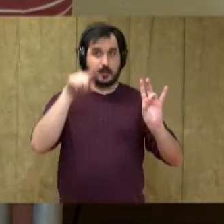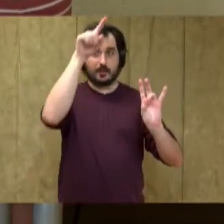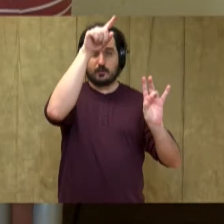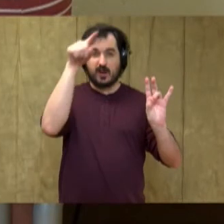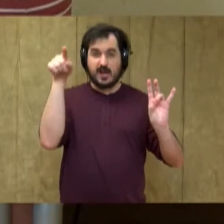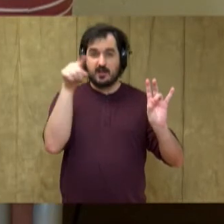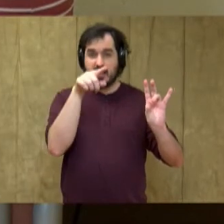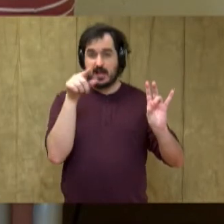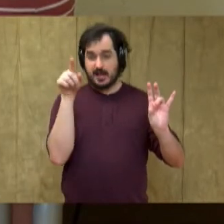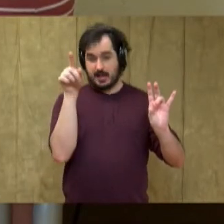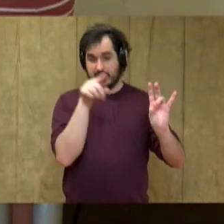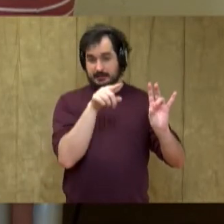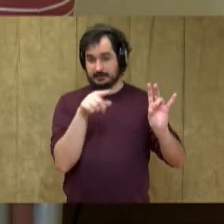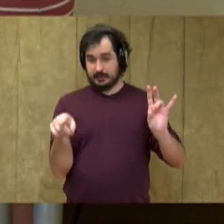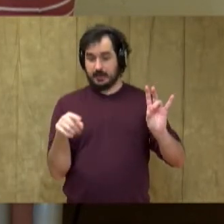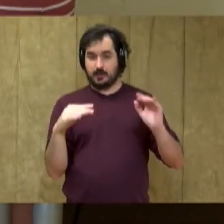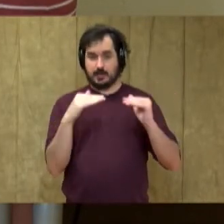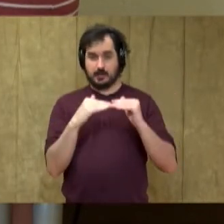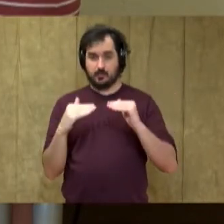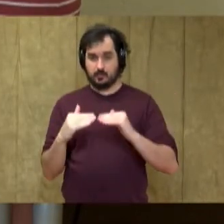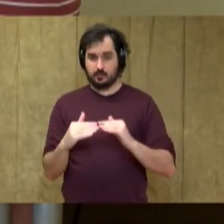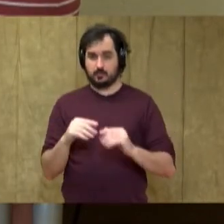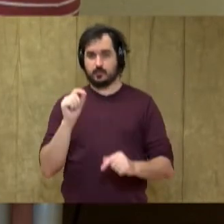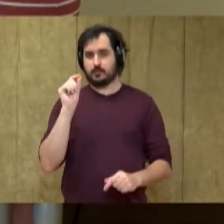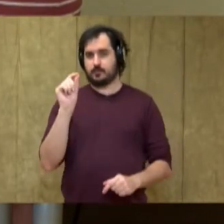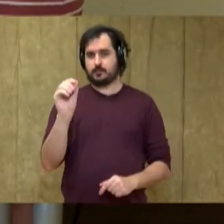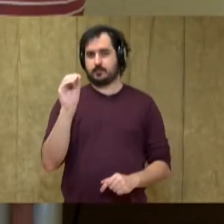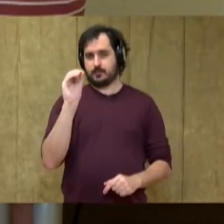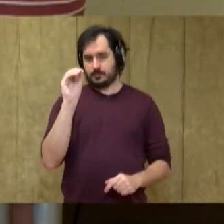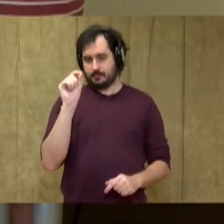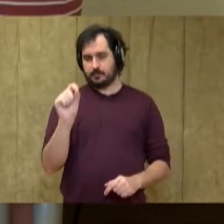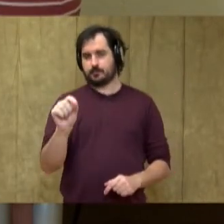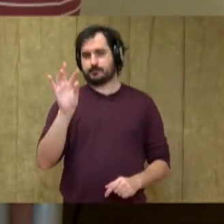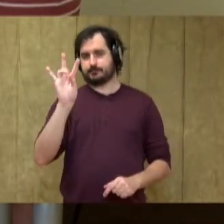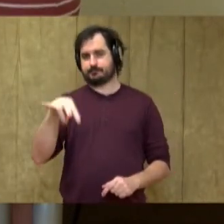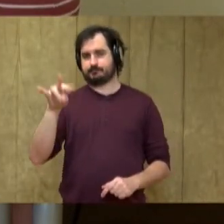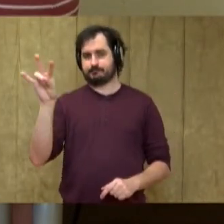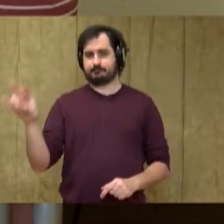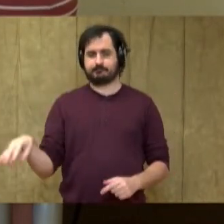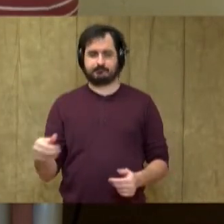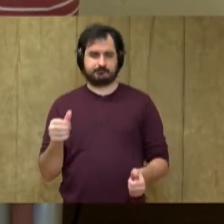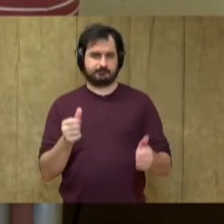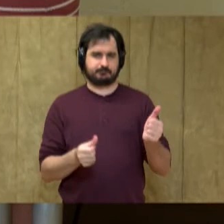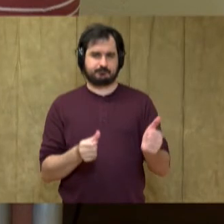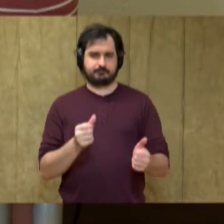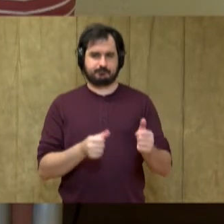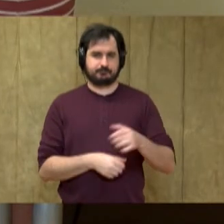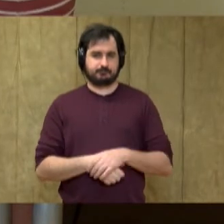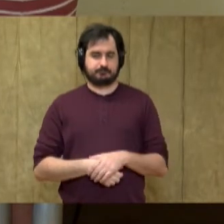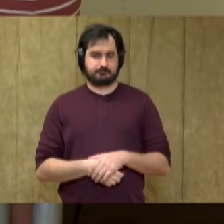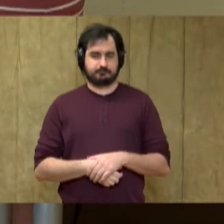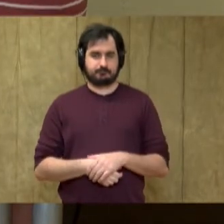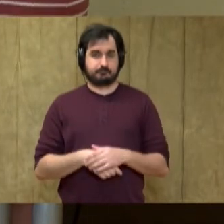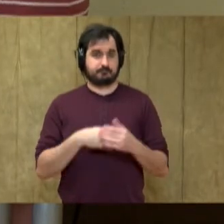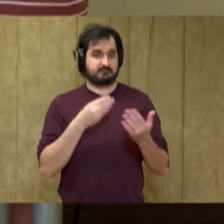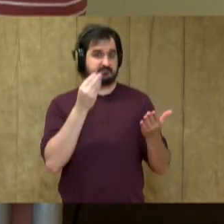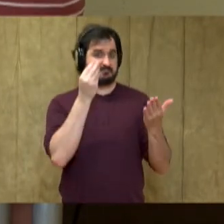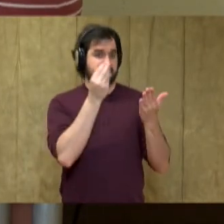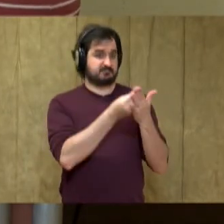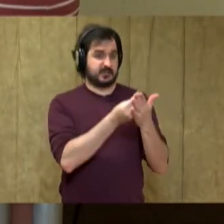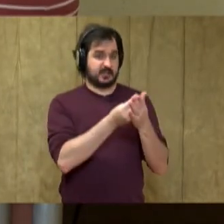to 77 hundredths? You can think of money, you can use a number line, or your hundredths